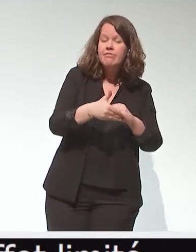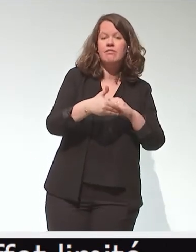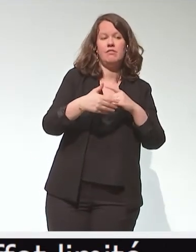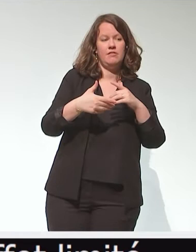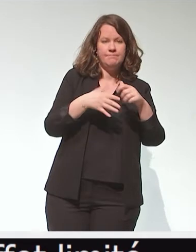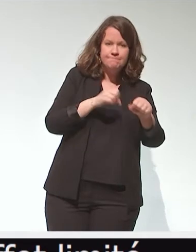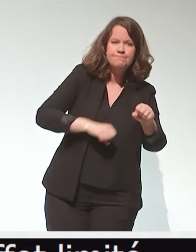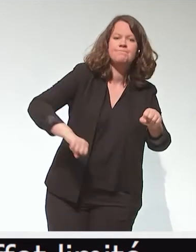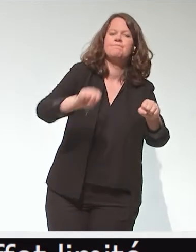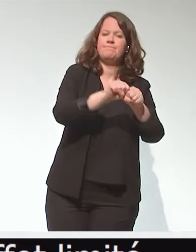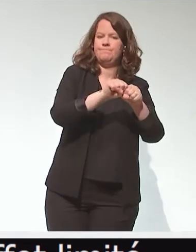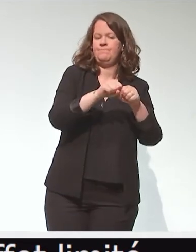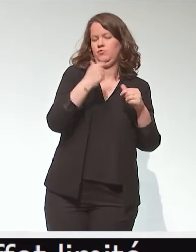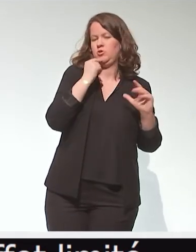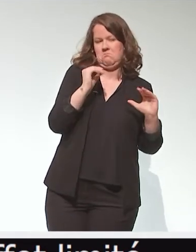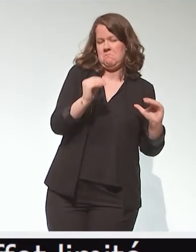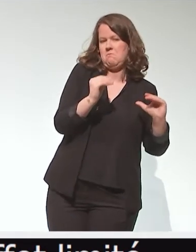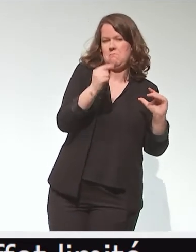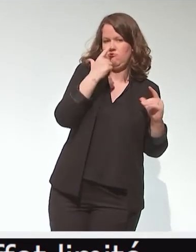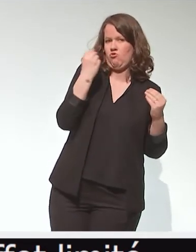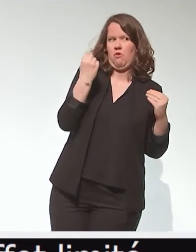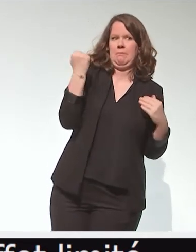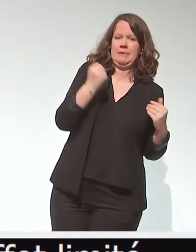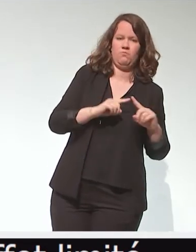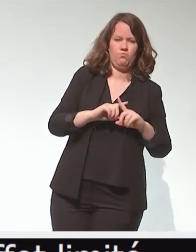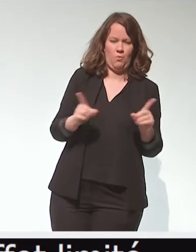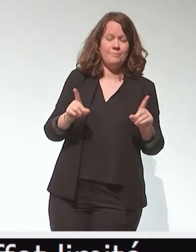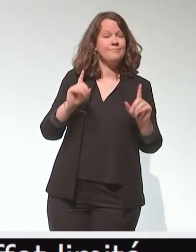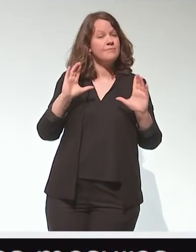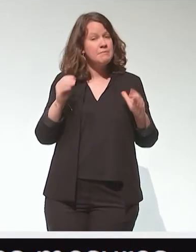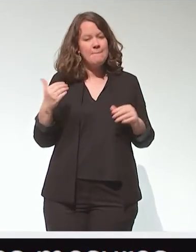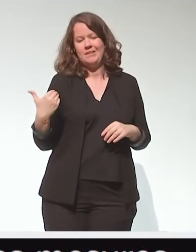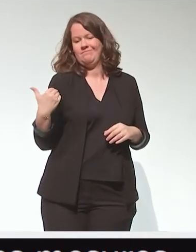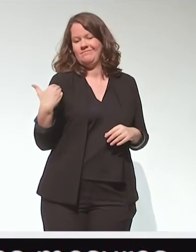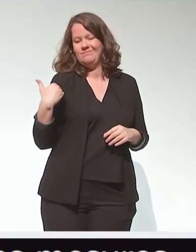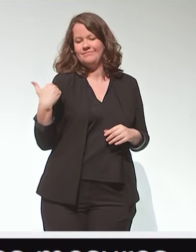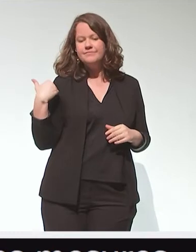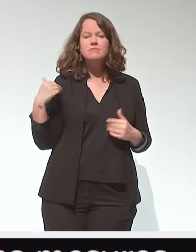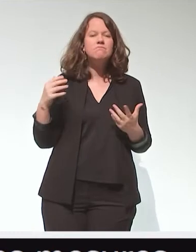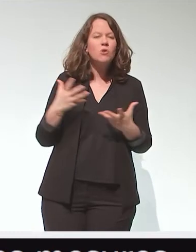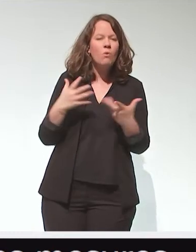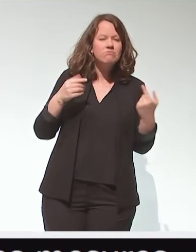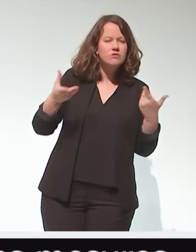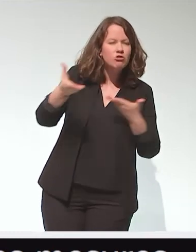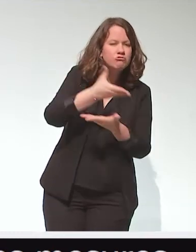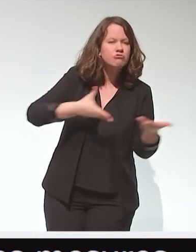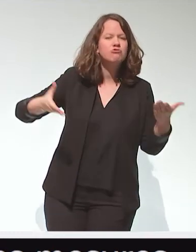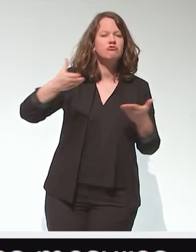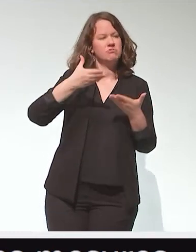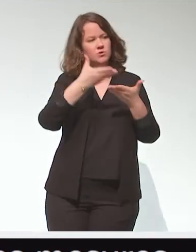of discussion lately in the area of labor market about the change of labor market, how the labor market will